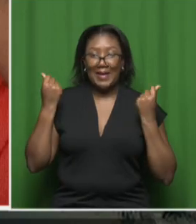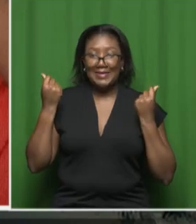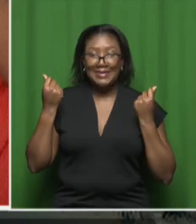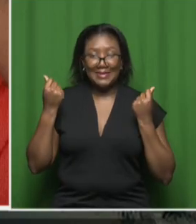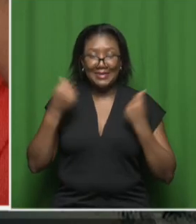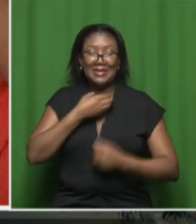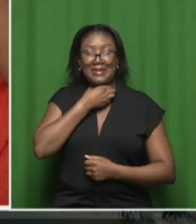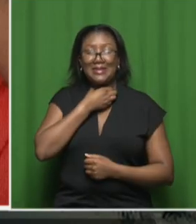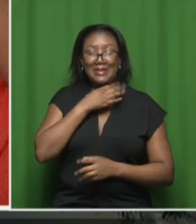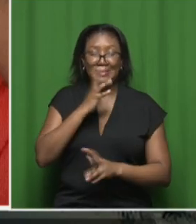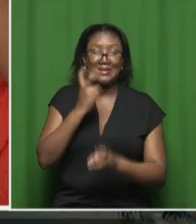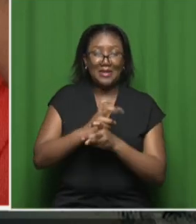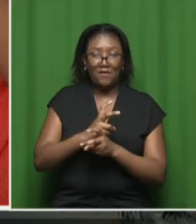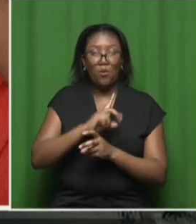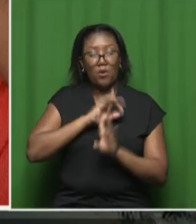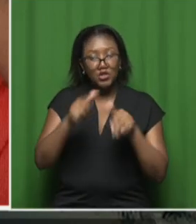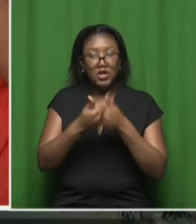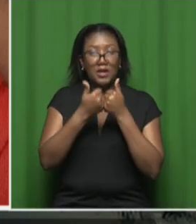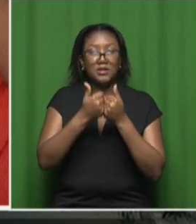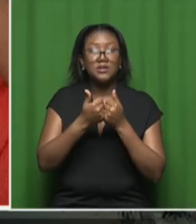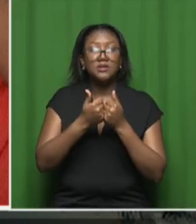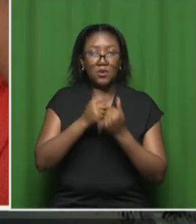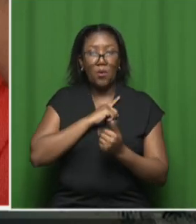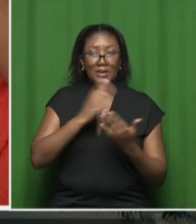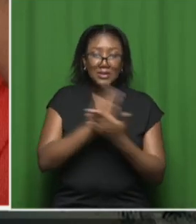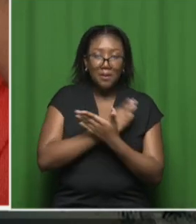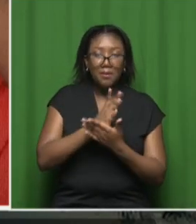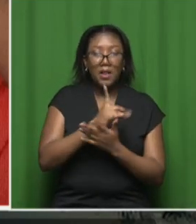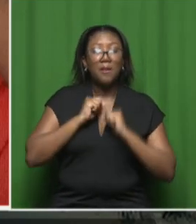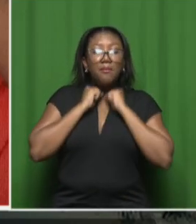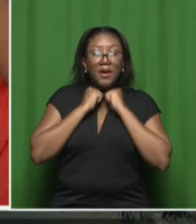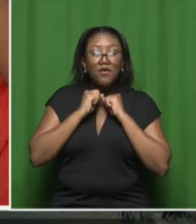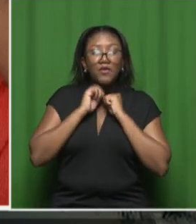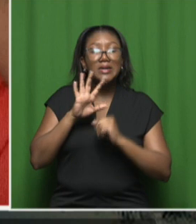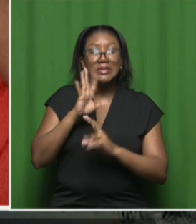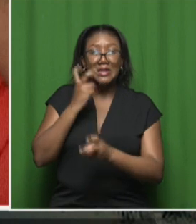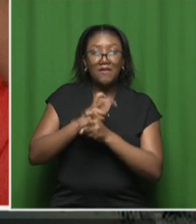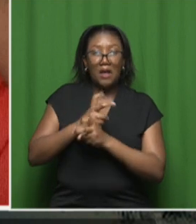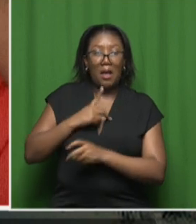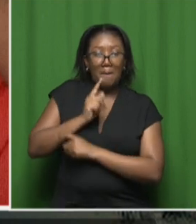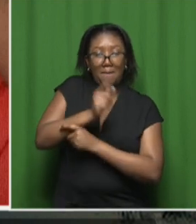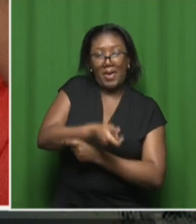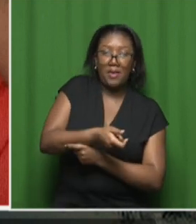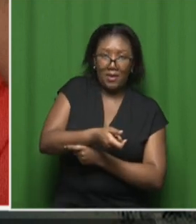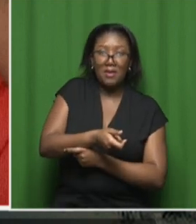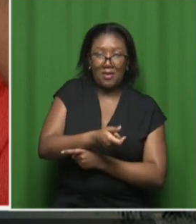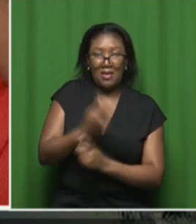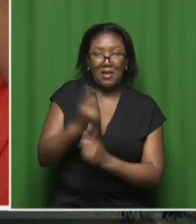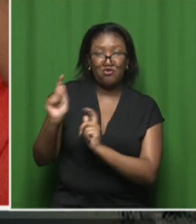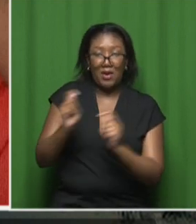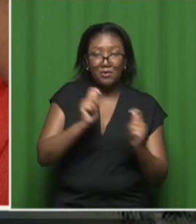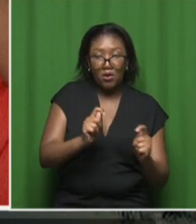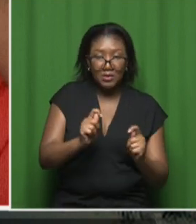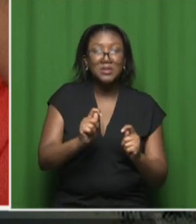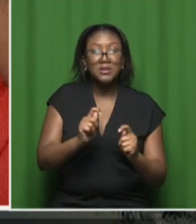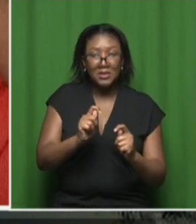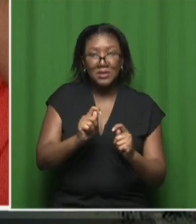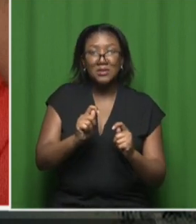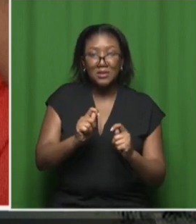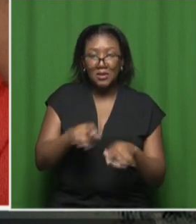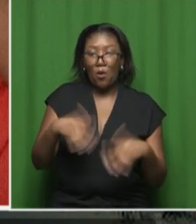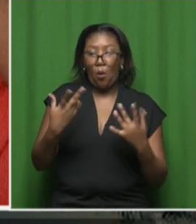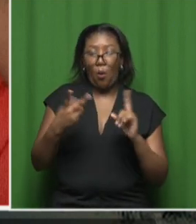We go through challenges where parents sometimes they struggle to pay us. You find that we can't even fix